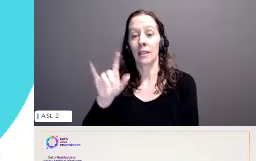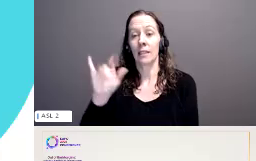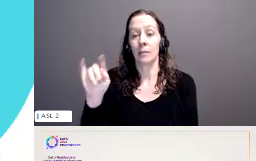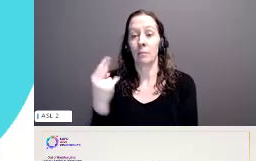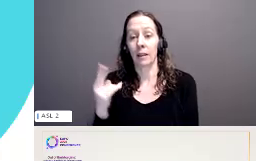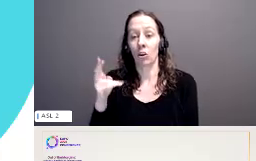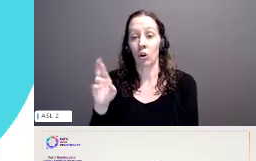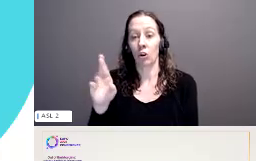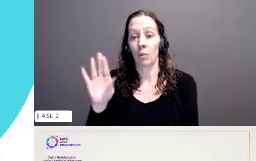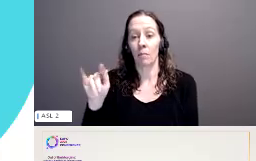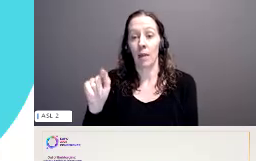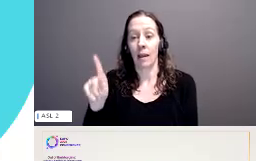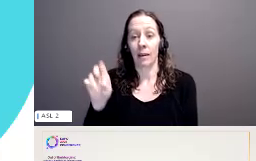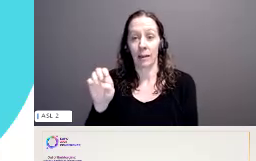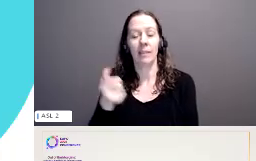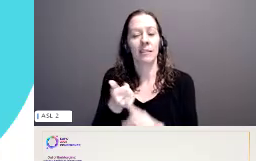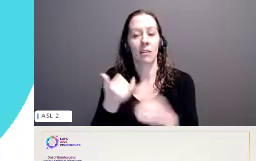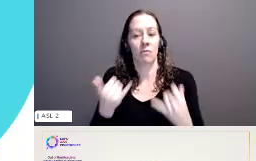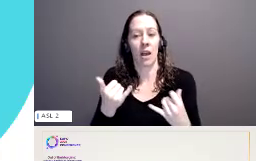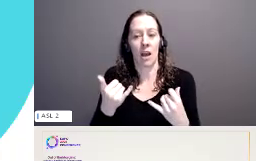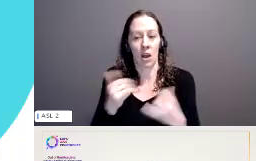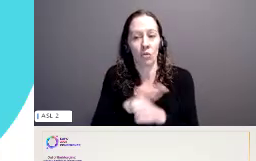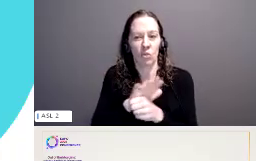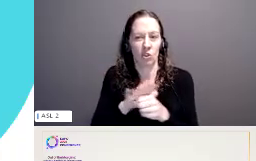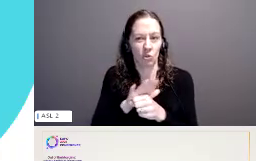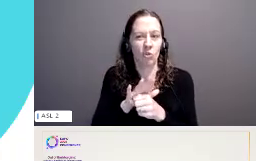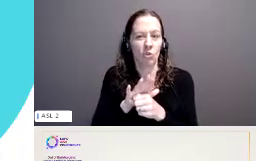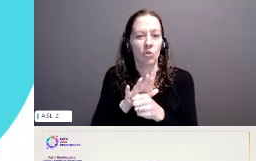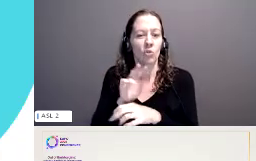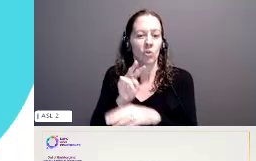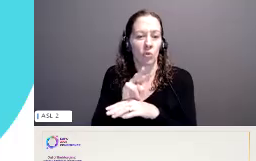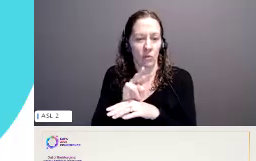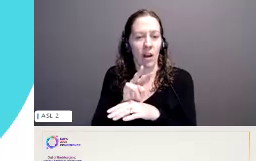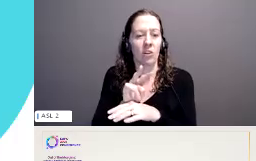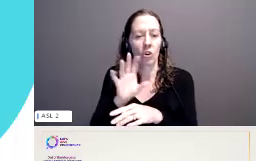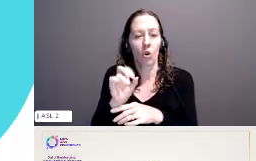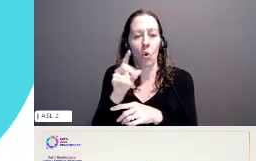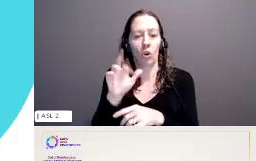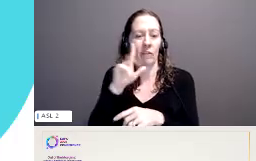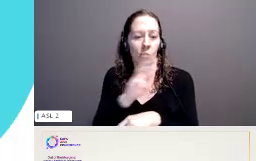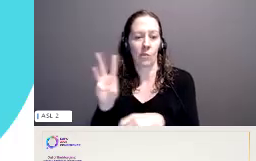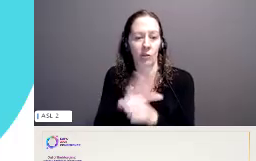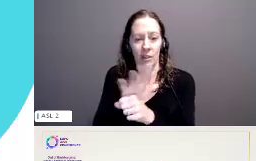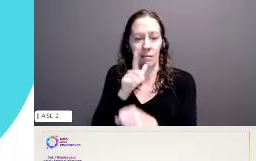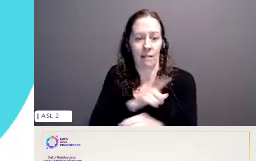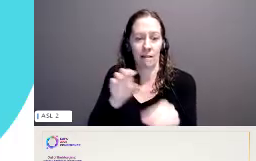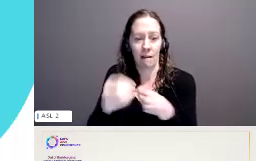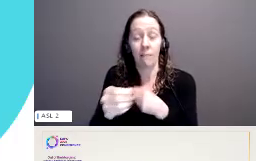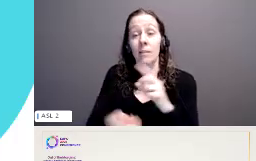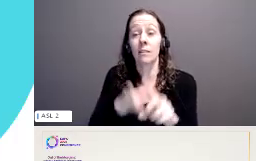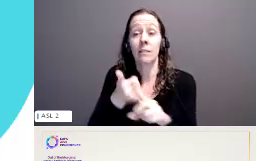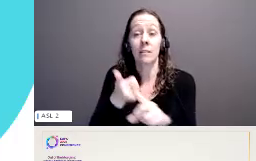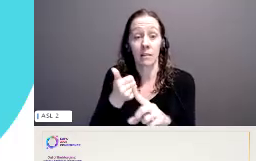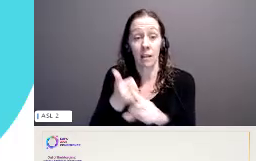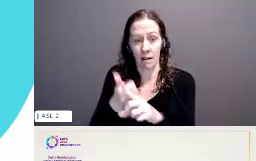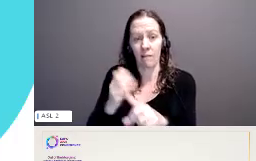Urbanski is currently the Regional Supervising Coroner for West Region, London office, and has served as the